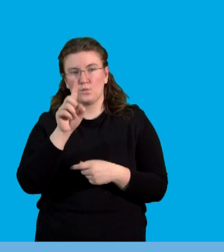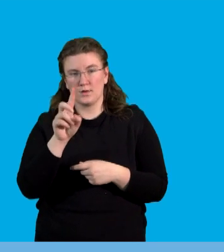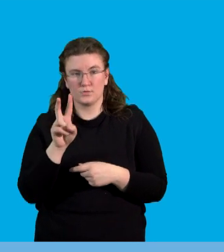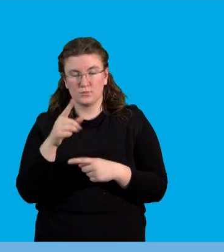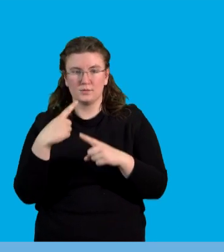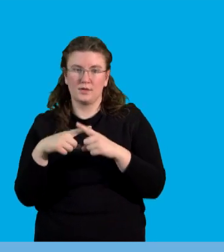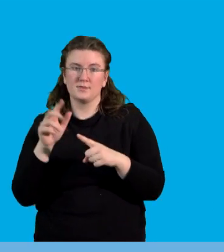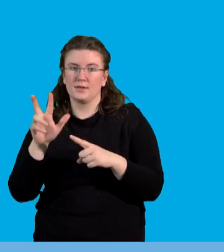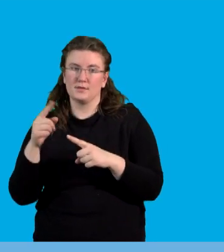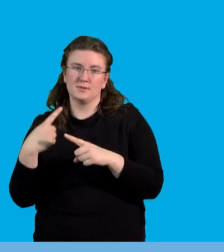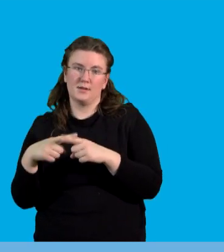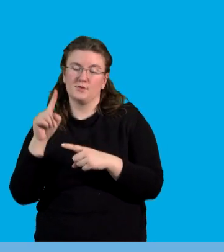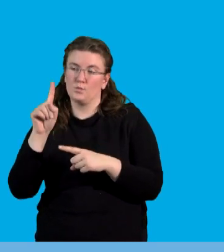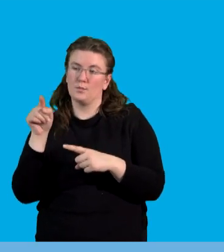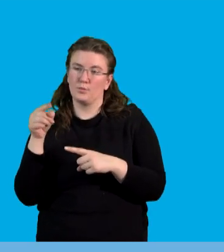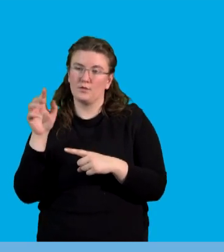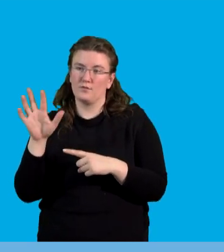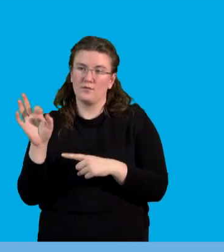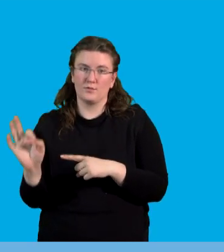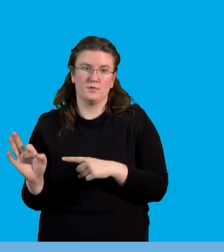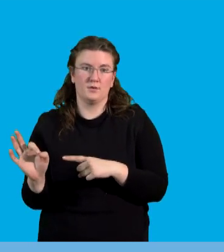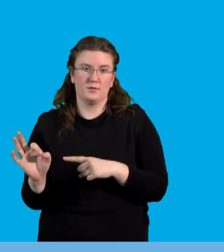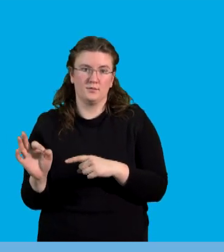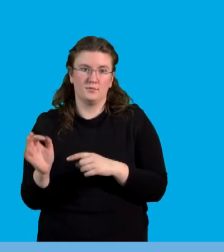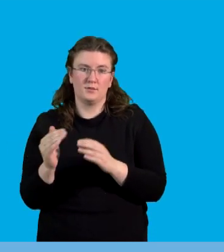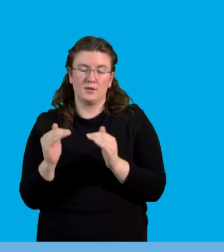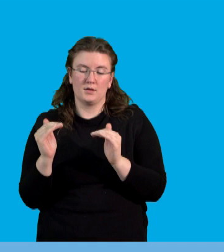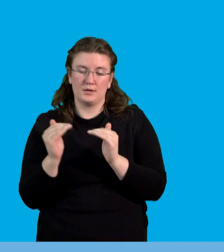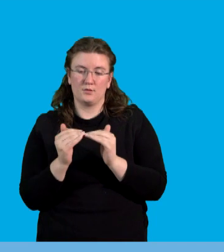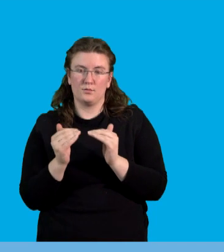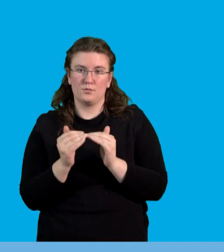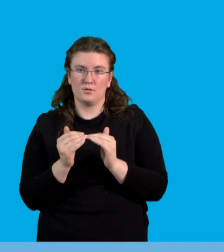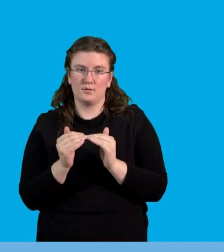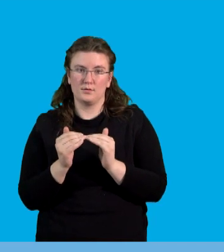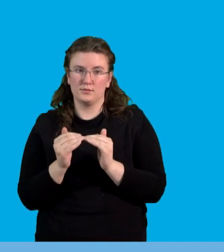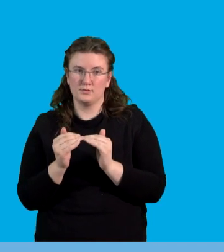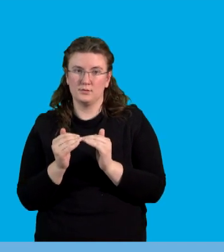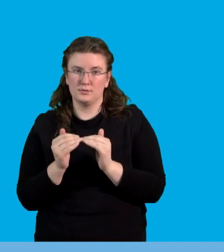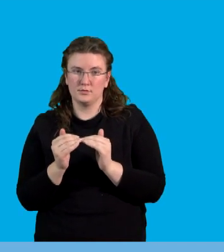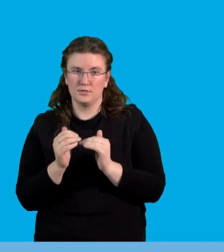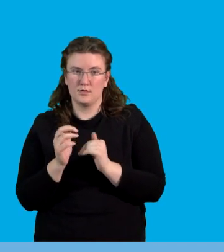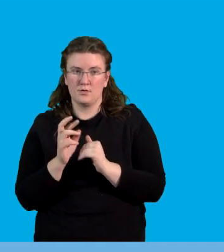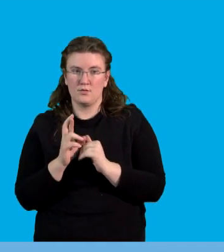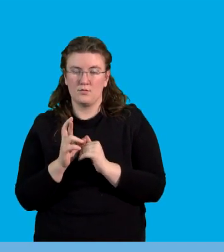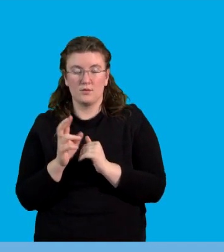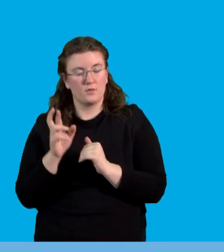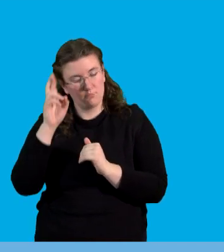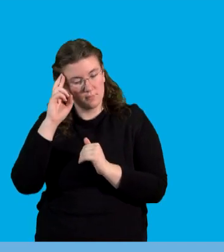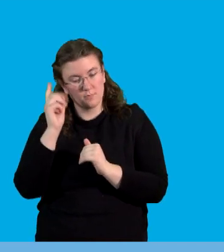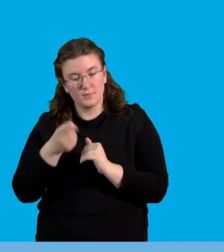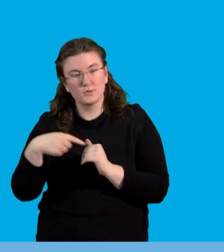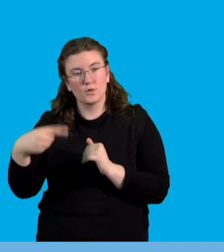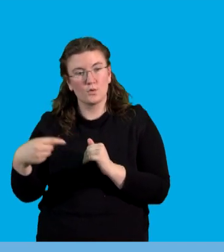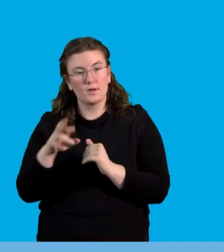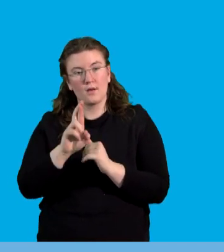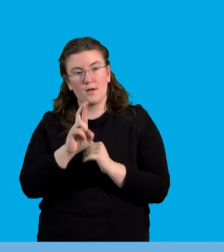0.12 multiplied by 8 multiplied by 1.53, we are getting in rands.